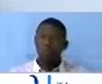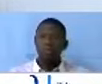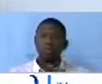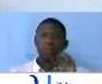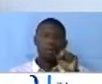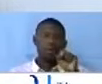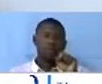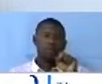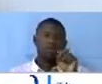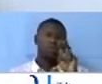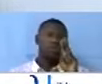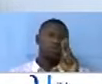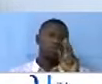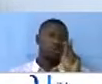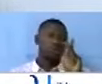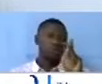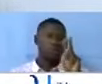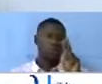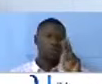seniors. It's not